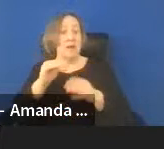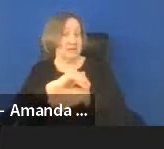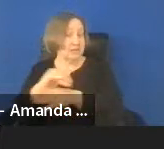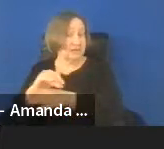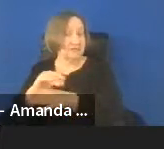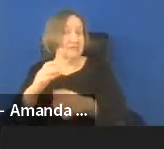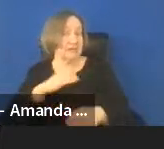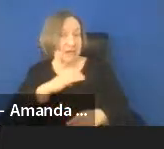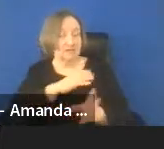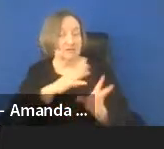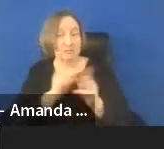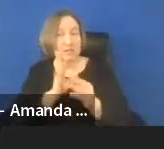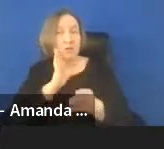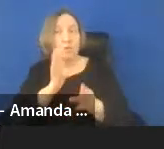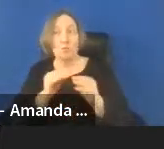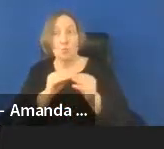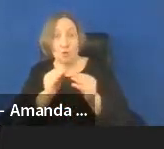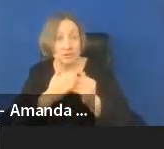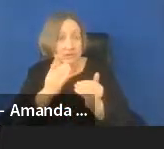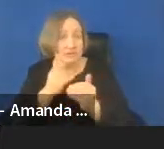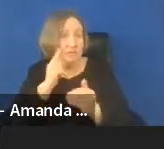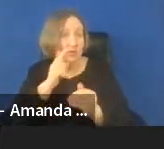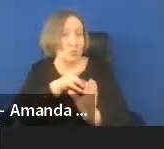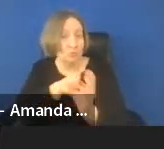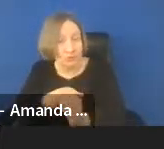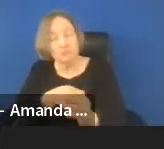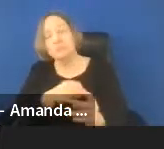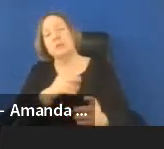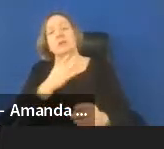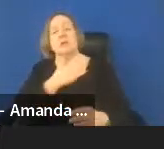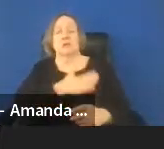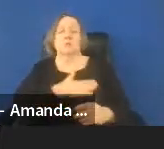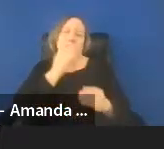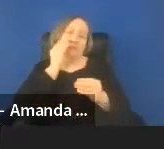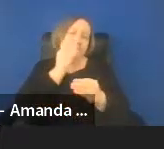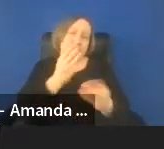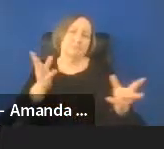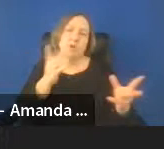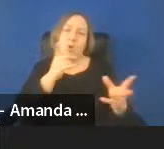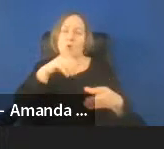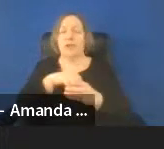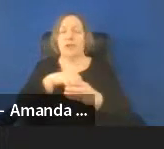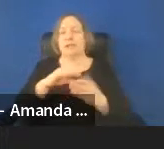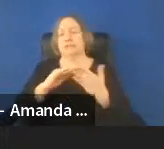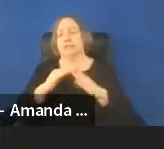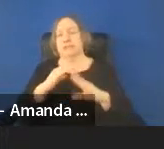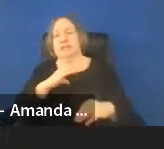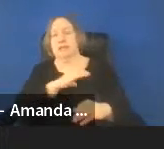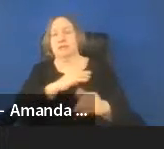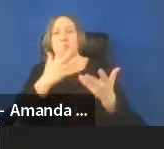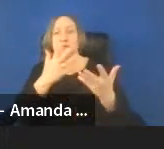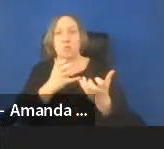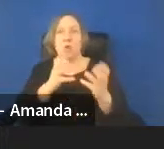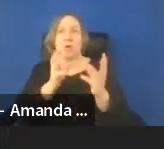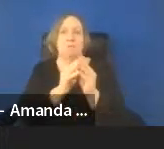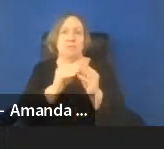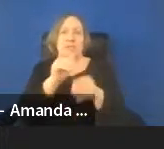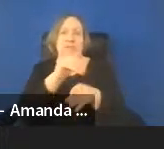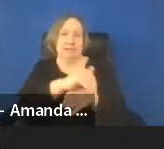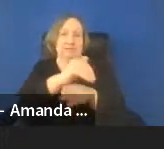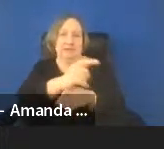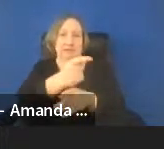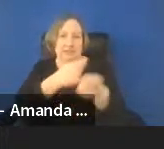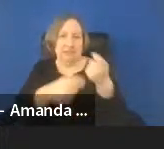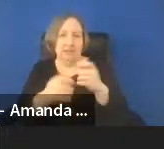meetings would make it easier for you to participate, please tell members of City Council that you want them to meet in the evenings